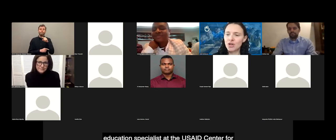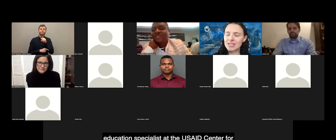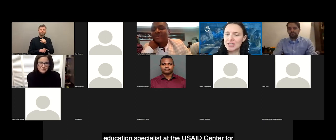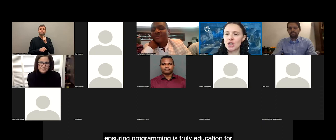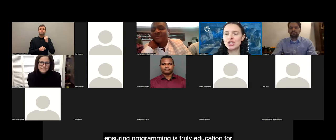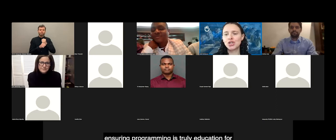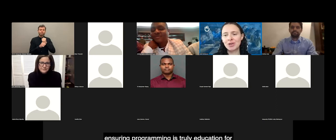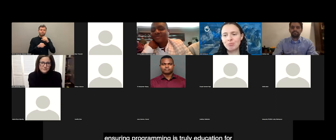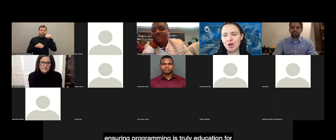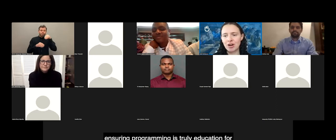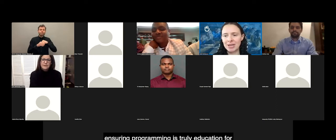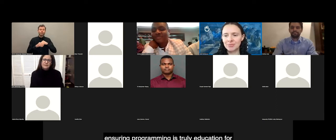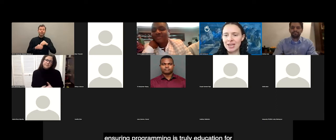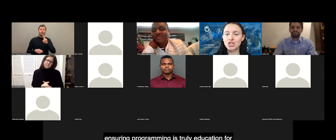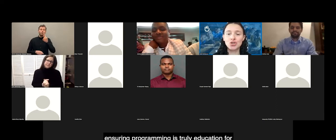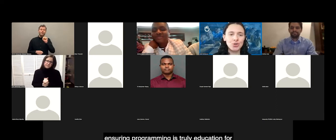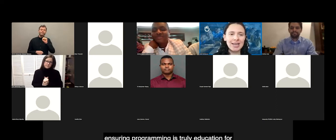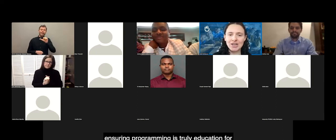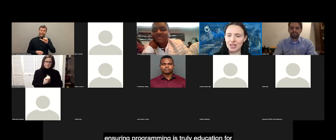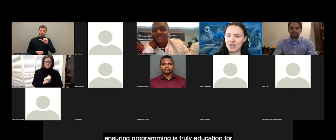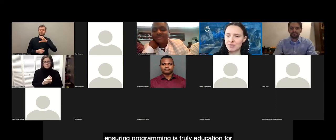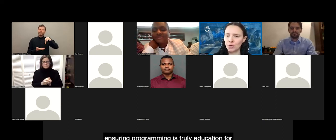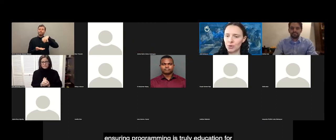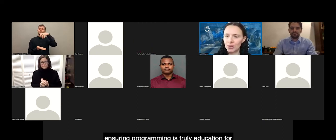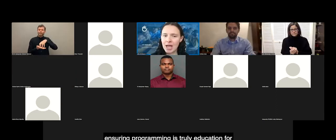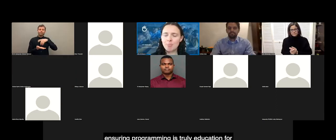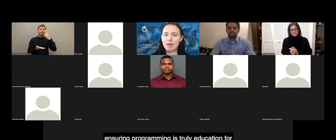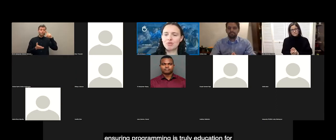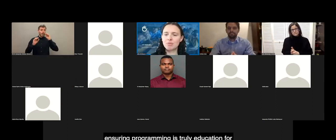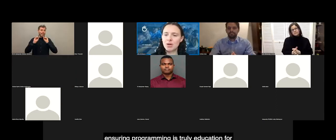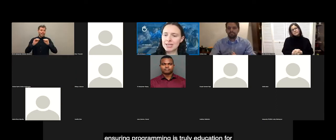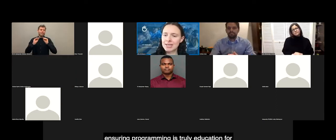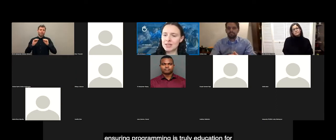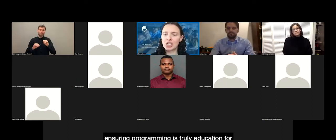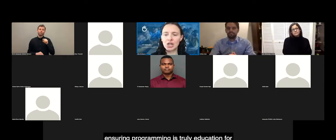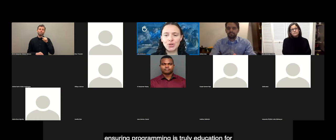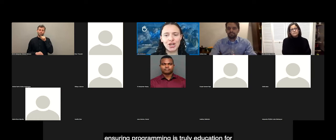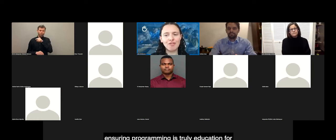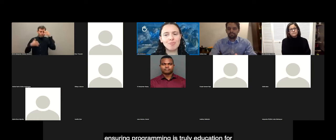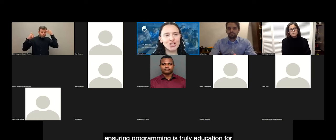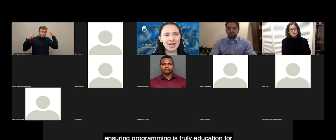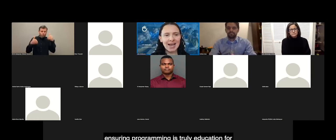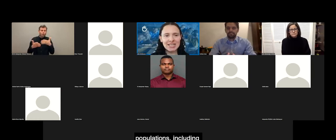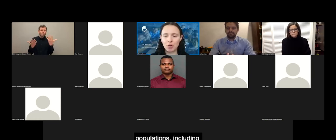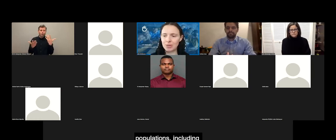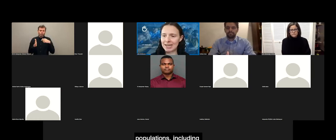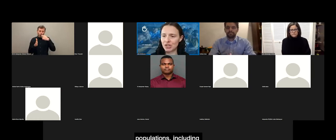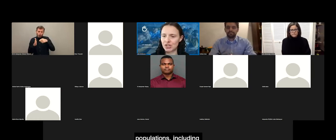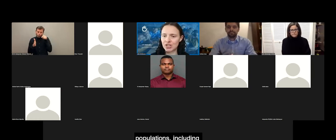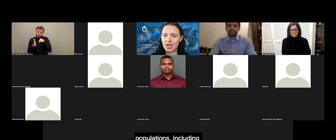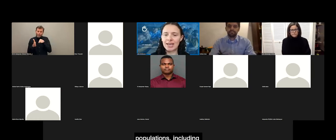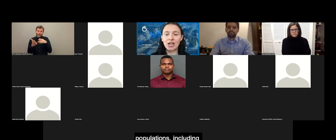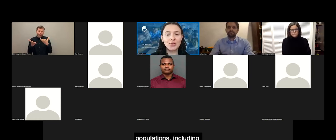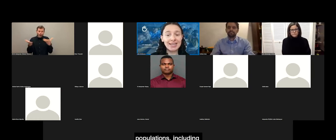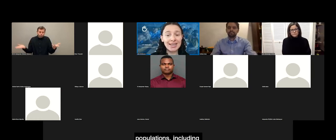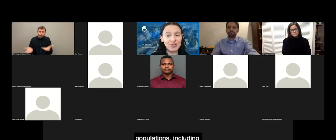he focuses on ensuring programming is truly education for all by promoting the inclusion of marginalized